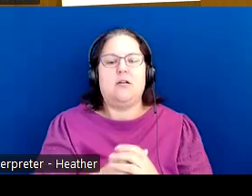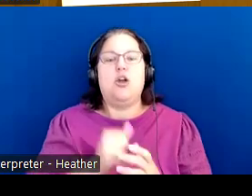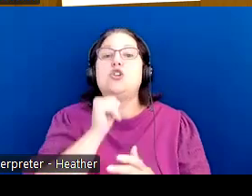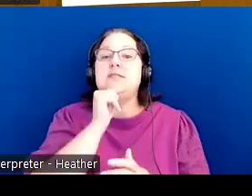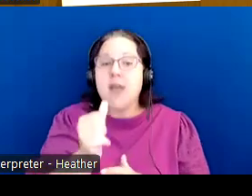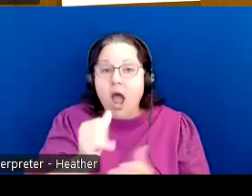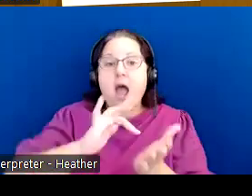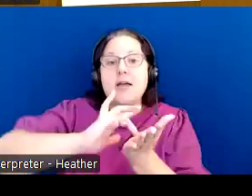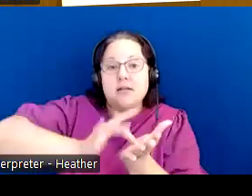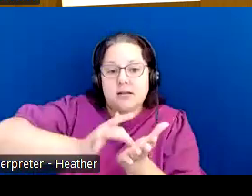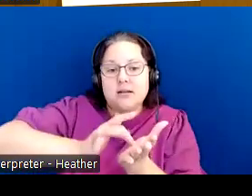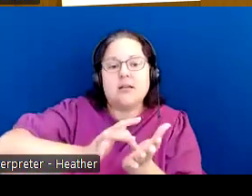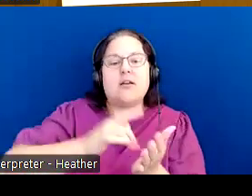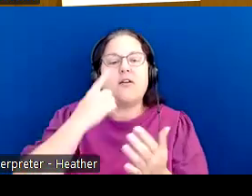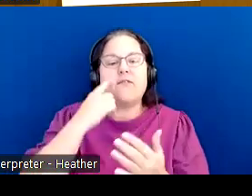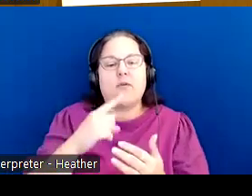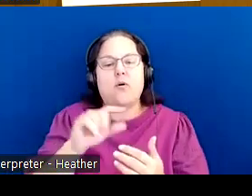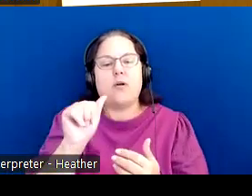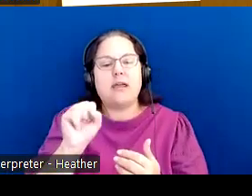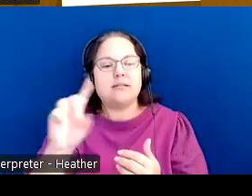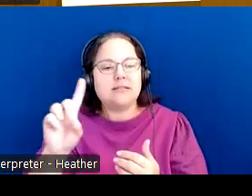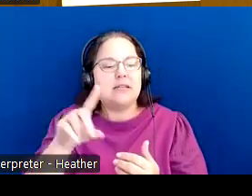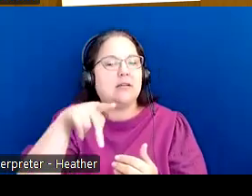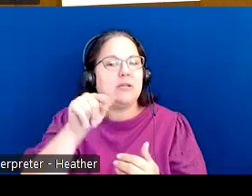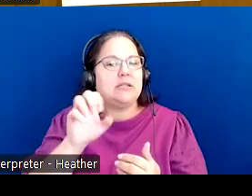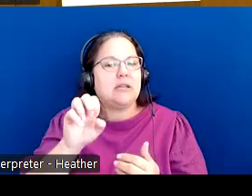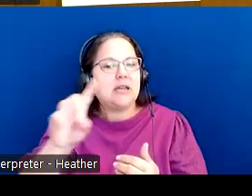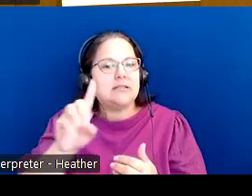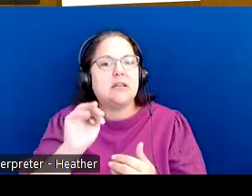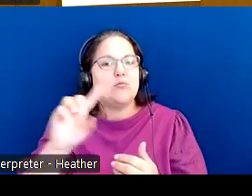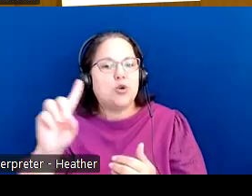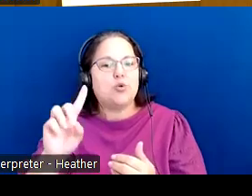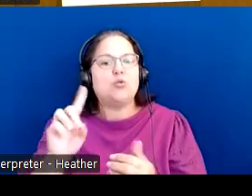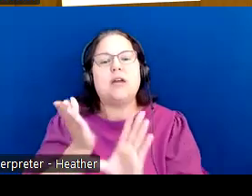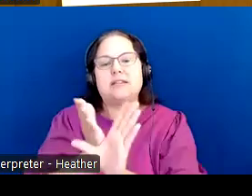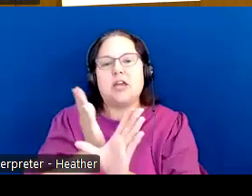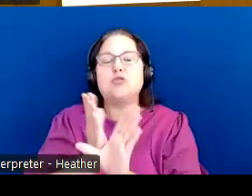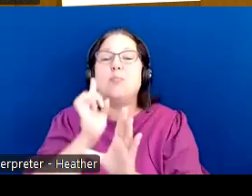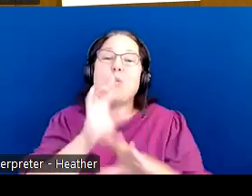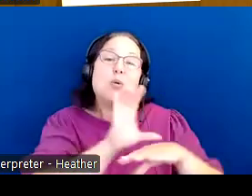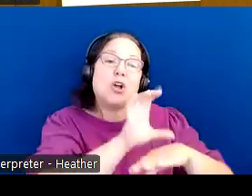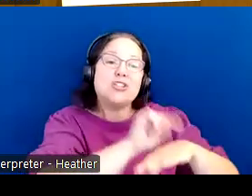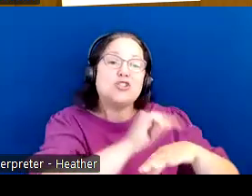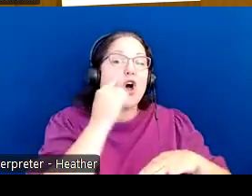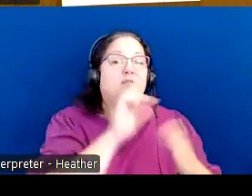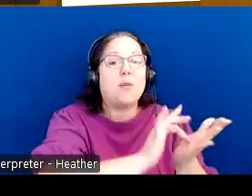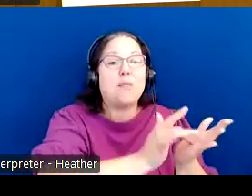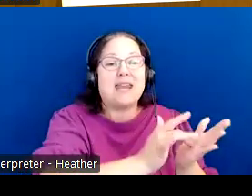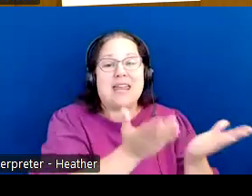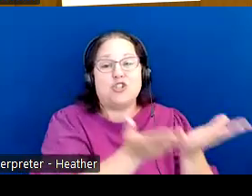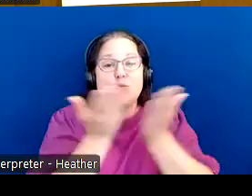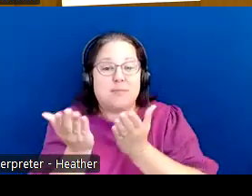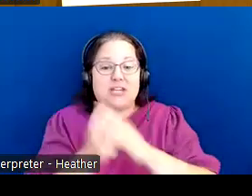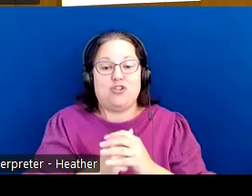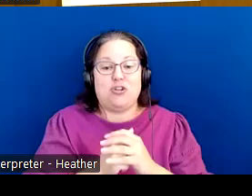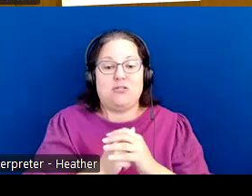Non-pharmacological management of ASD, PTSD, and mood go to psychology, but we often consult psychiatry for medication recommendations.